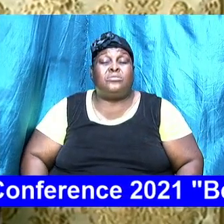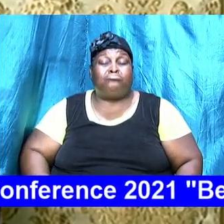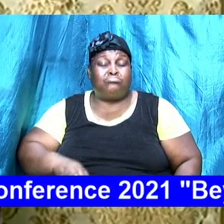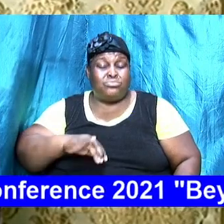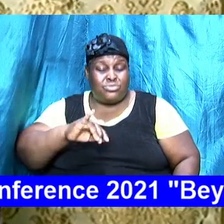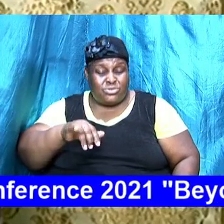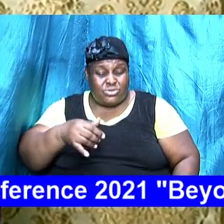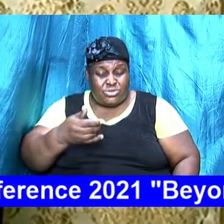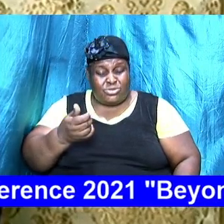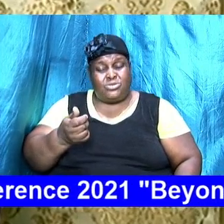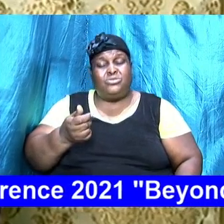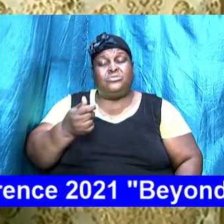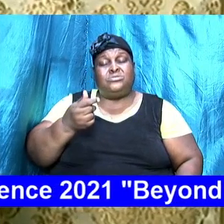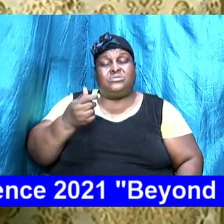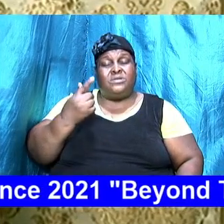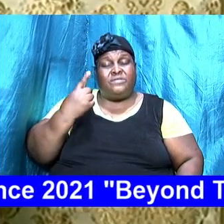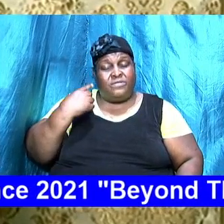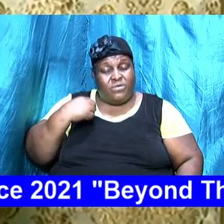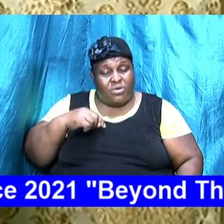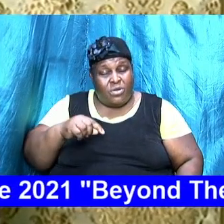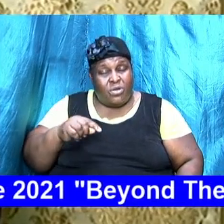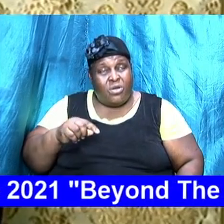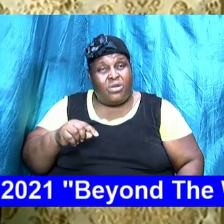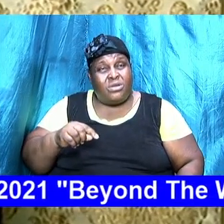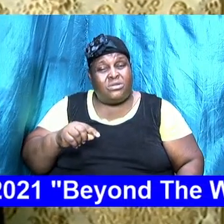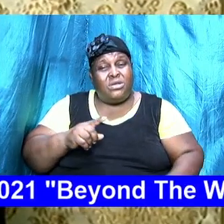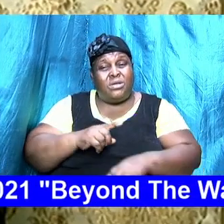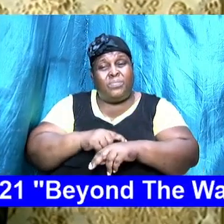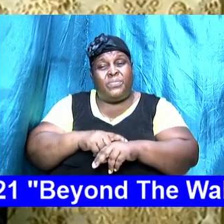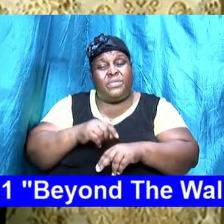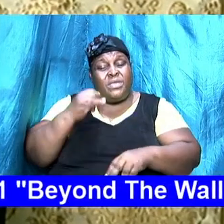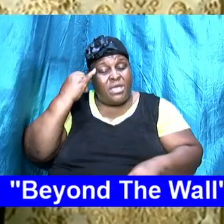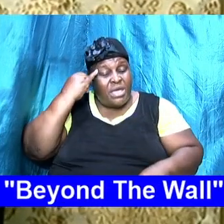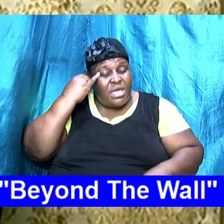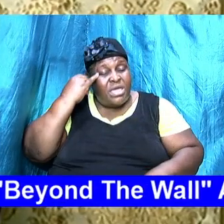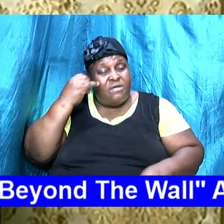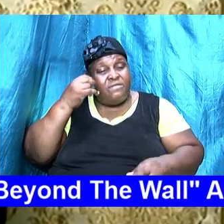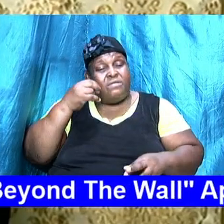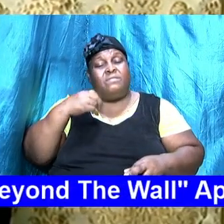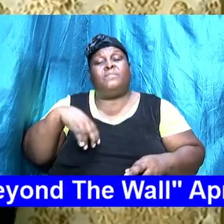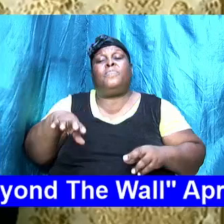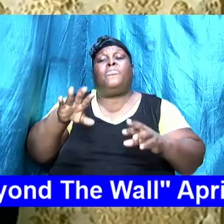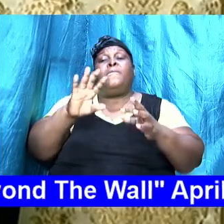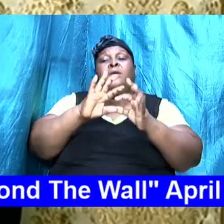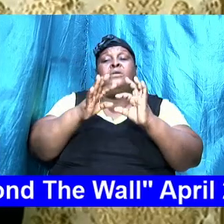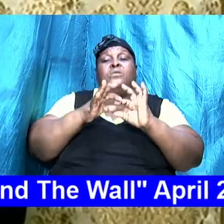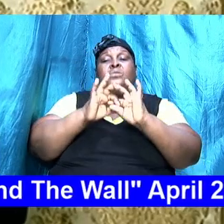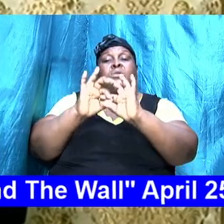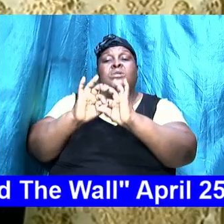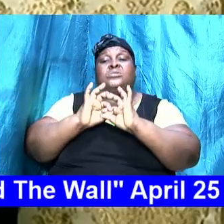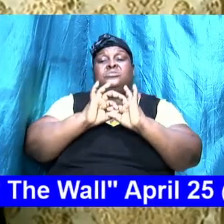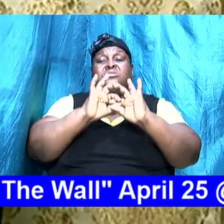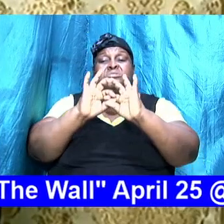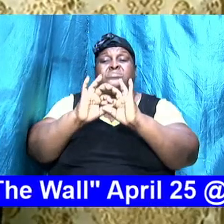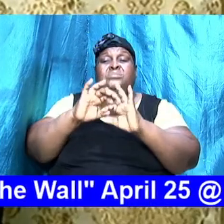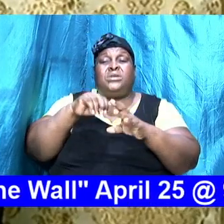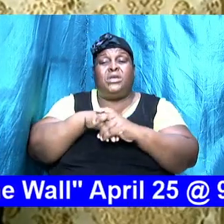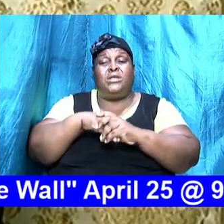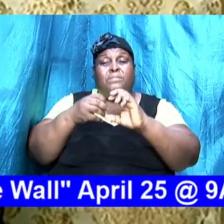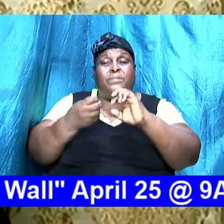emphasis, that if a relationship is in